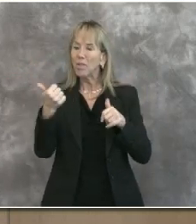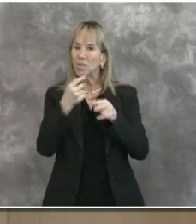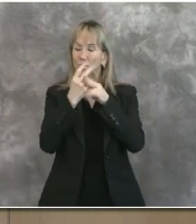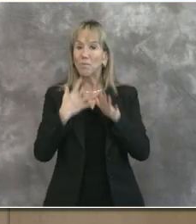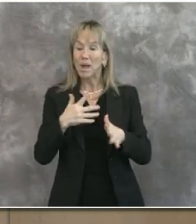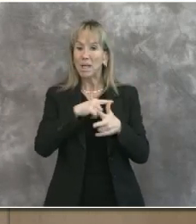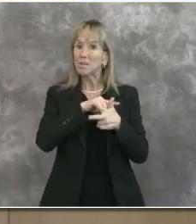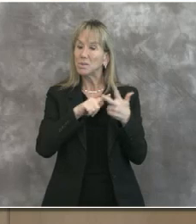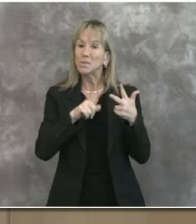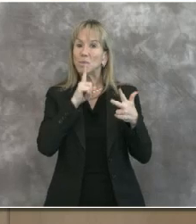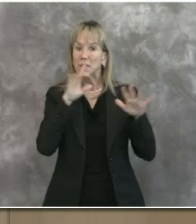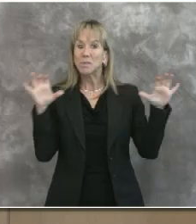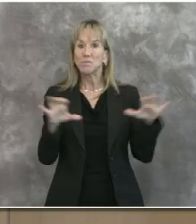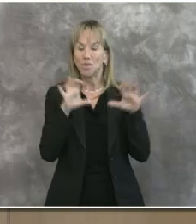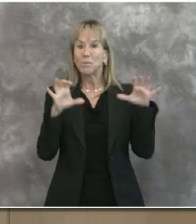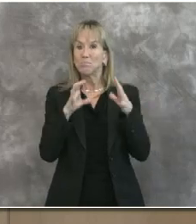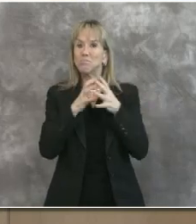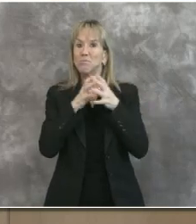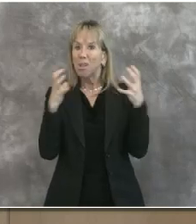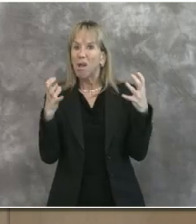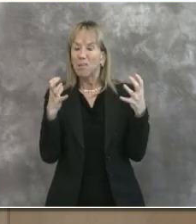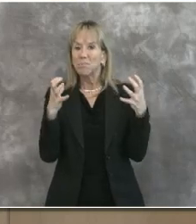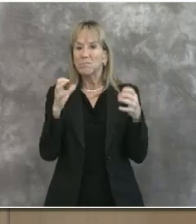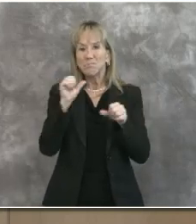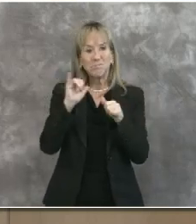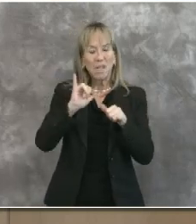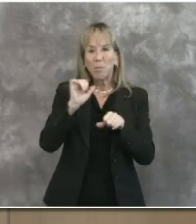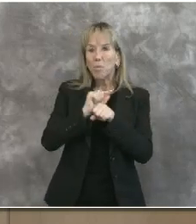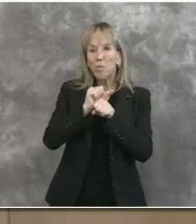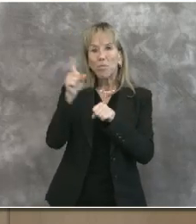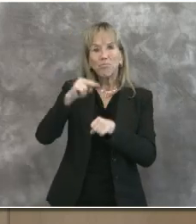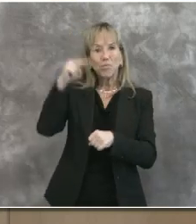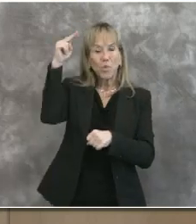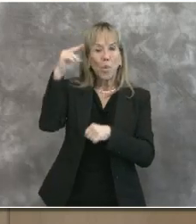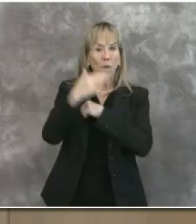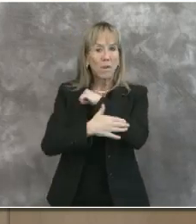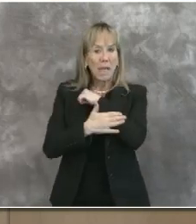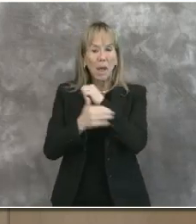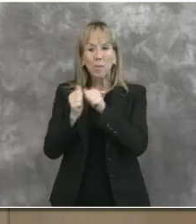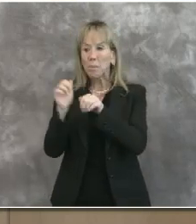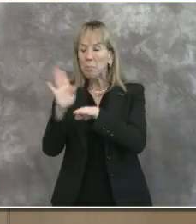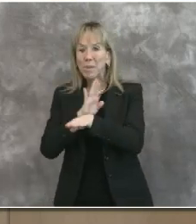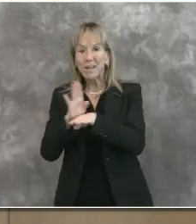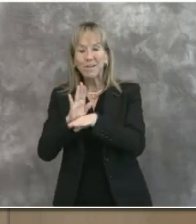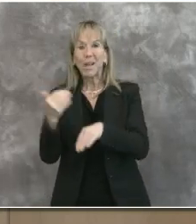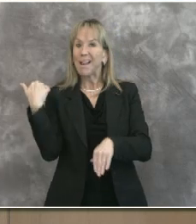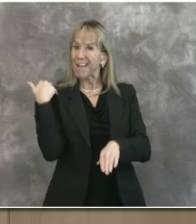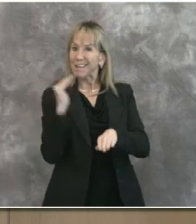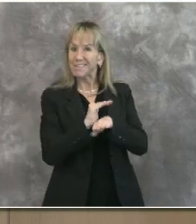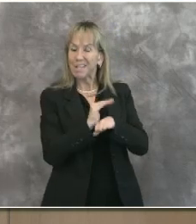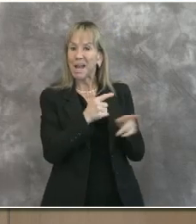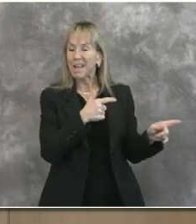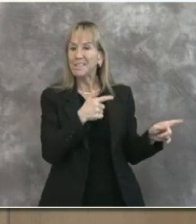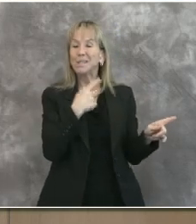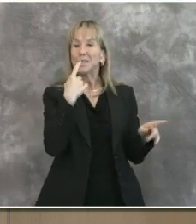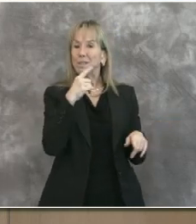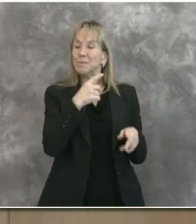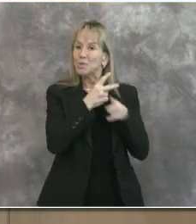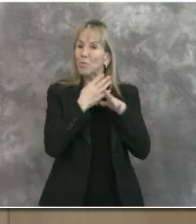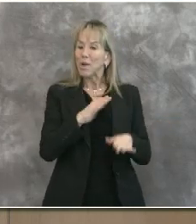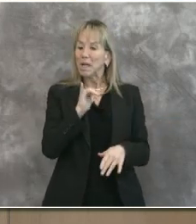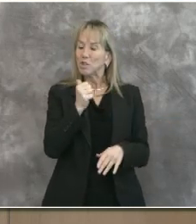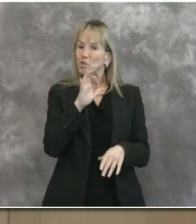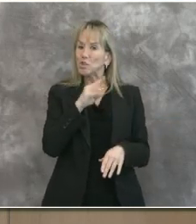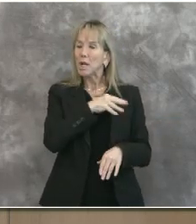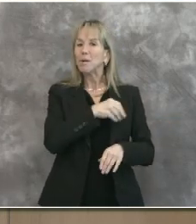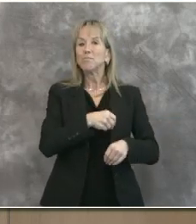Gaspar and Desmond have been working in North County with the business community. Supervisor Jacob last night held a virtual town hall. They're all